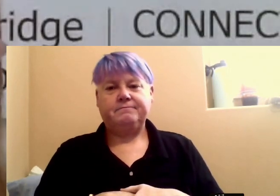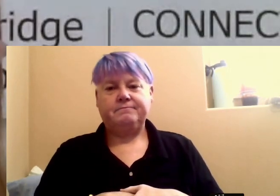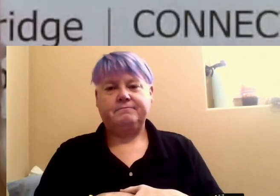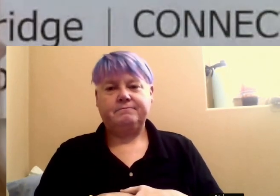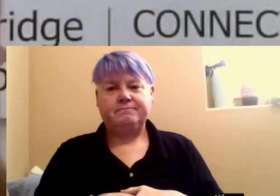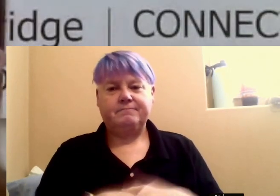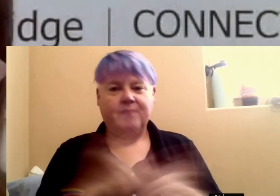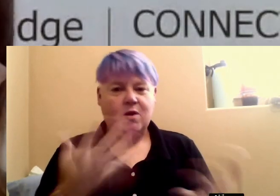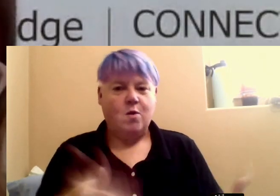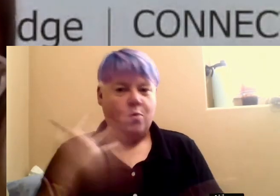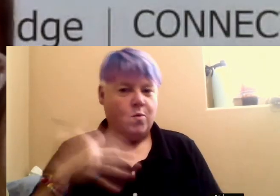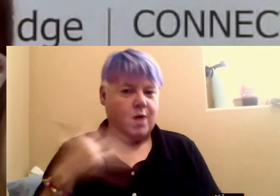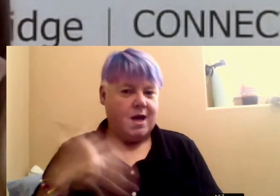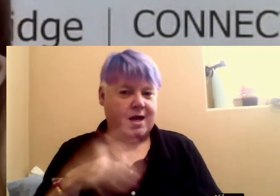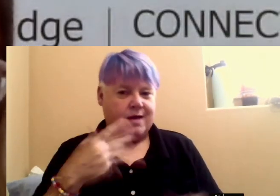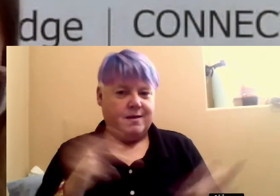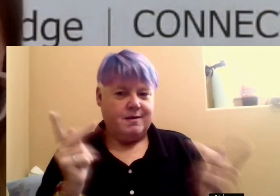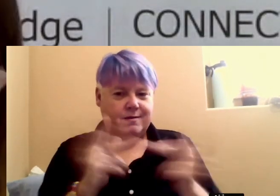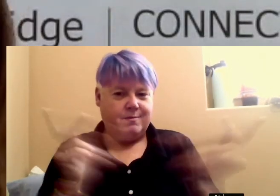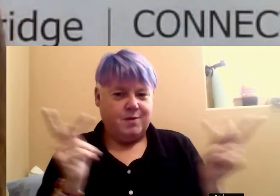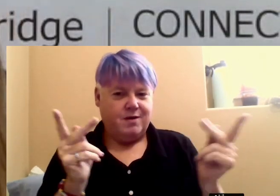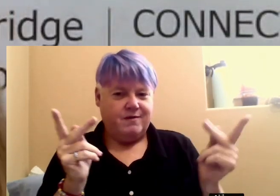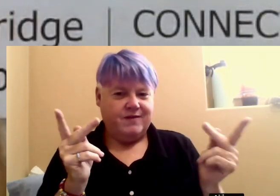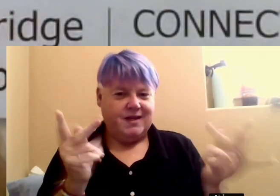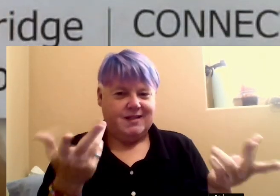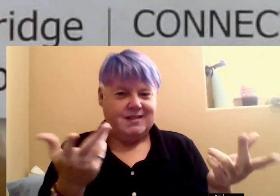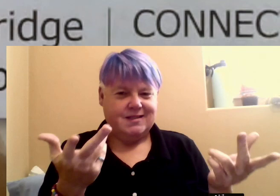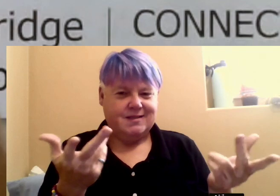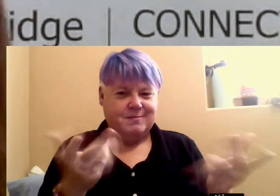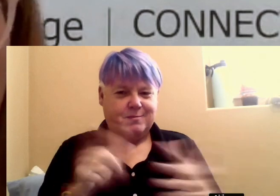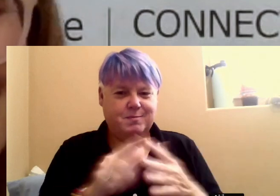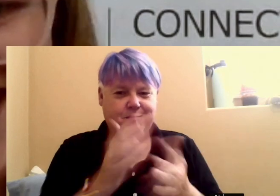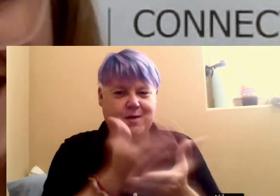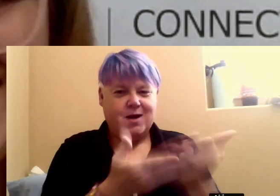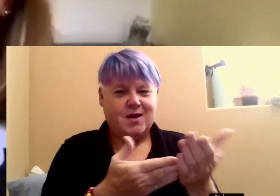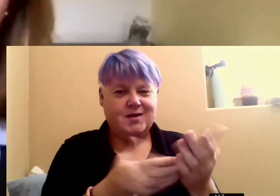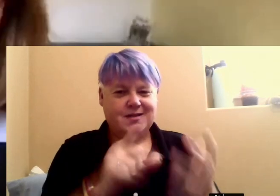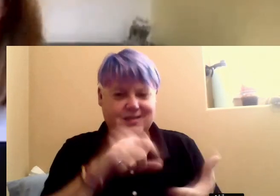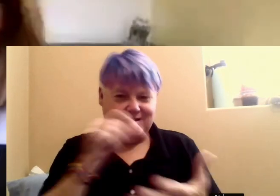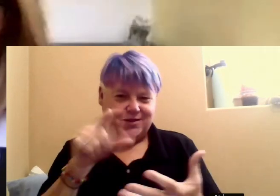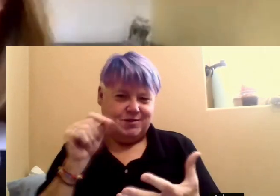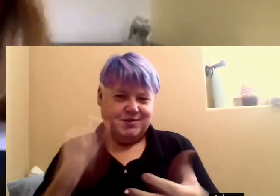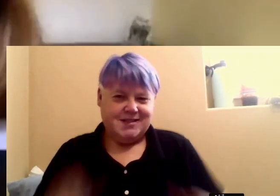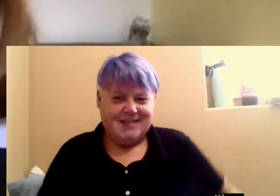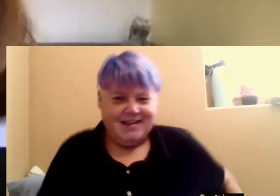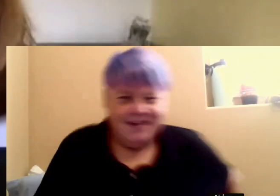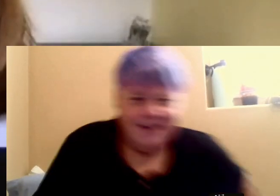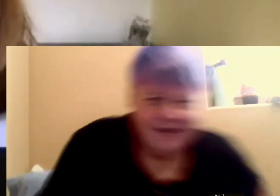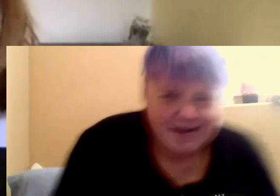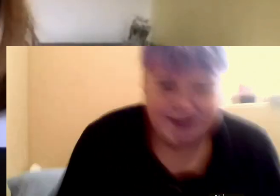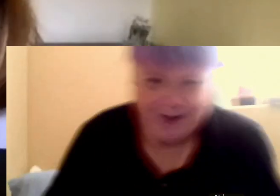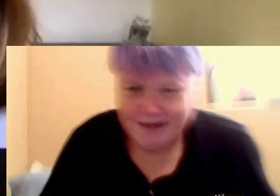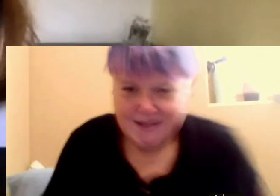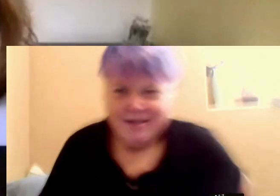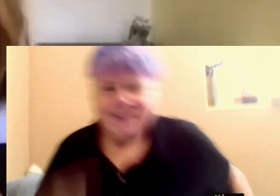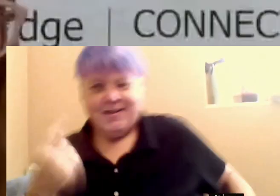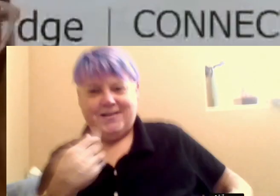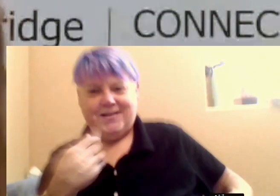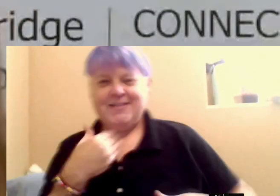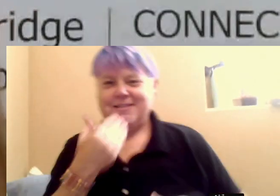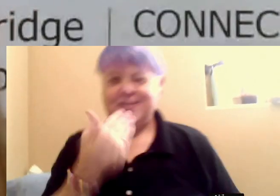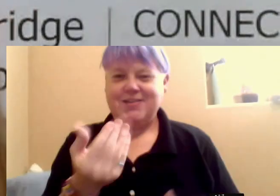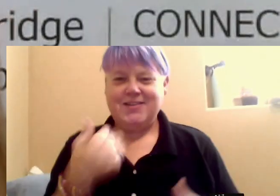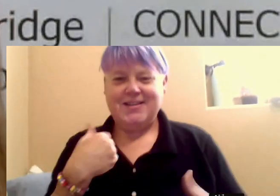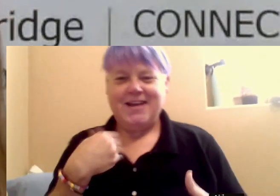Wow, that was like the perfect suspenseful part to choose. Thank you. It's always good to have a prologue. Yeah.